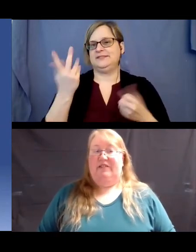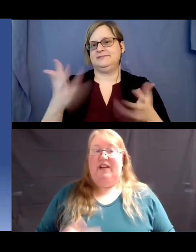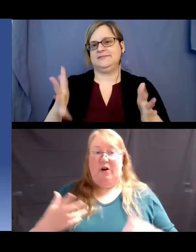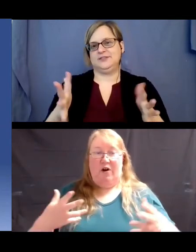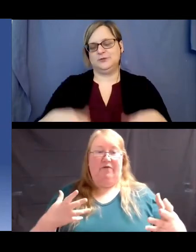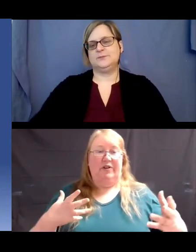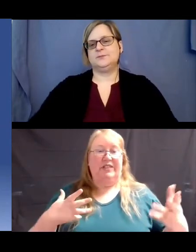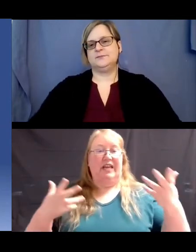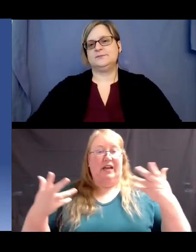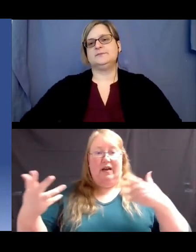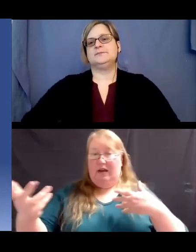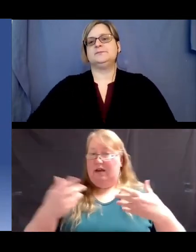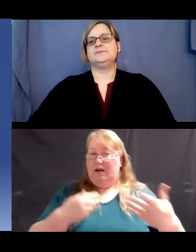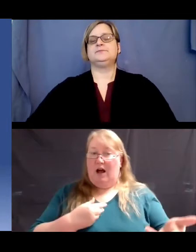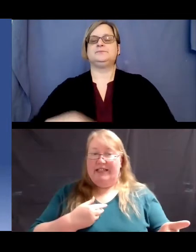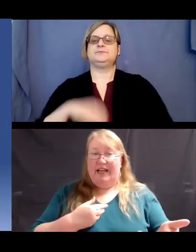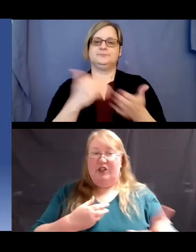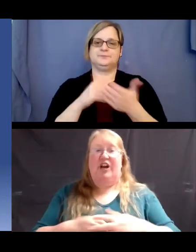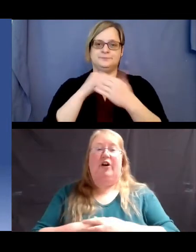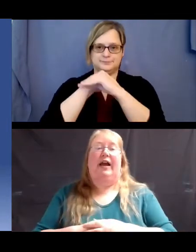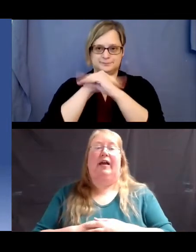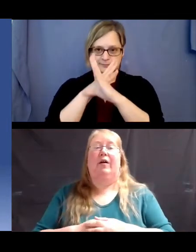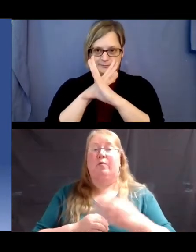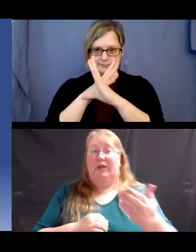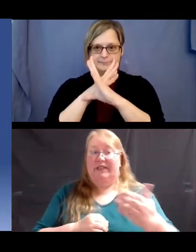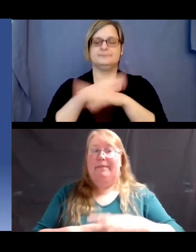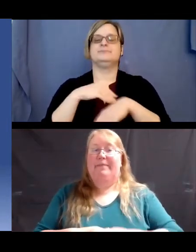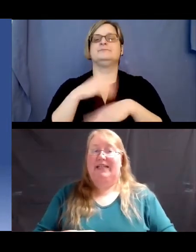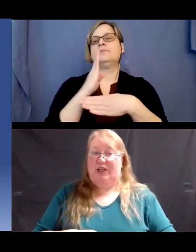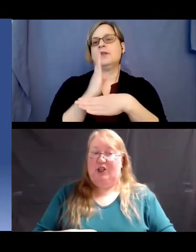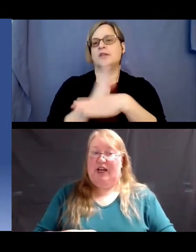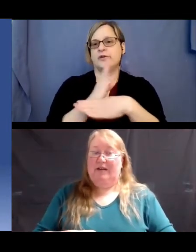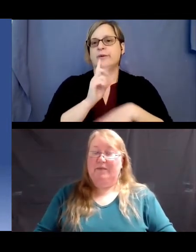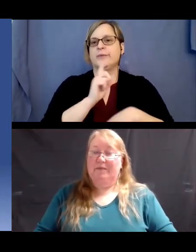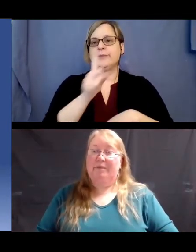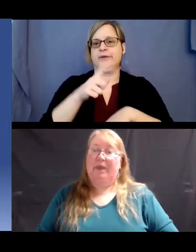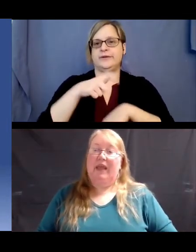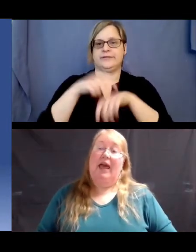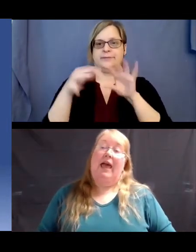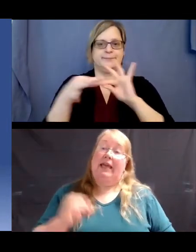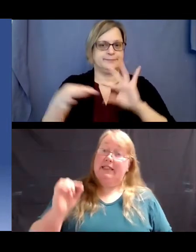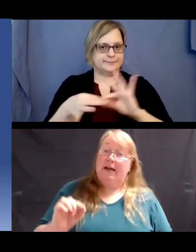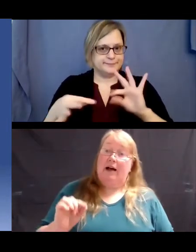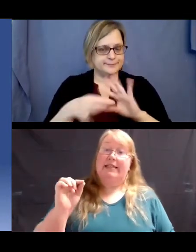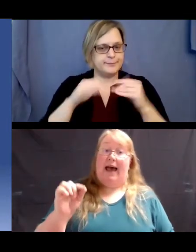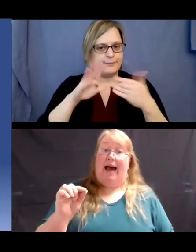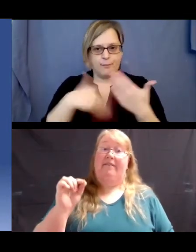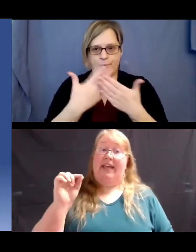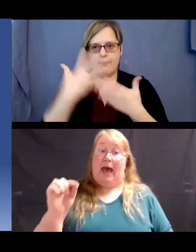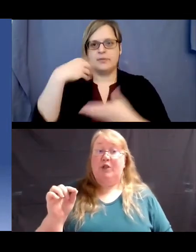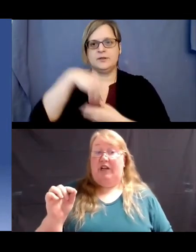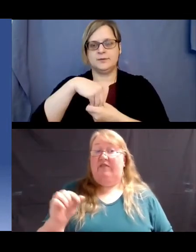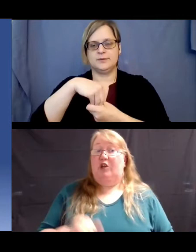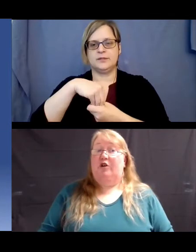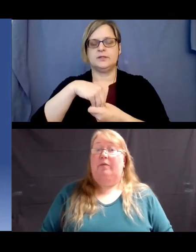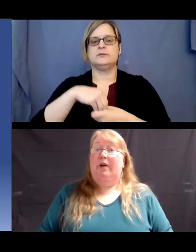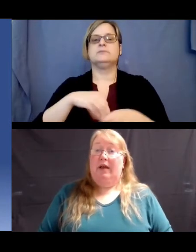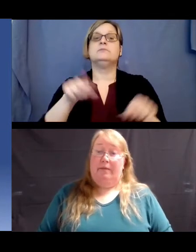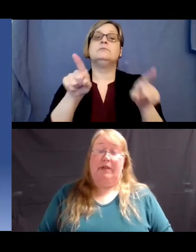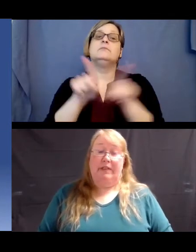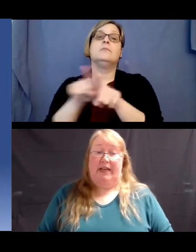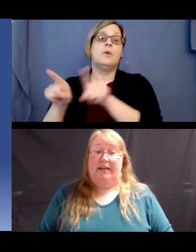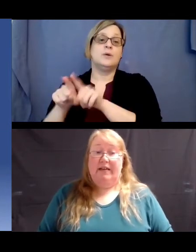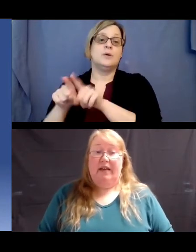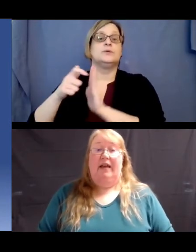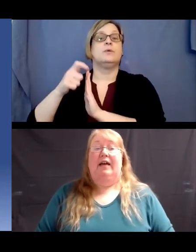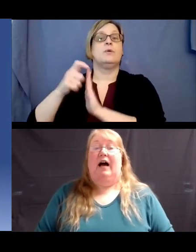It's a video conferencing, content sharing, real-time messaging. It does have a captioning feature